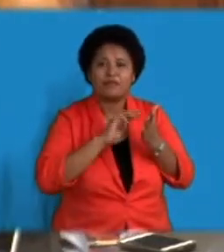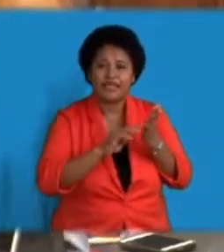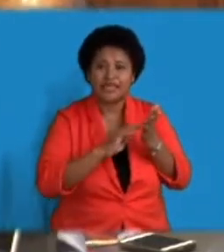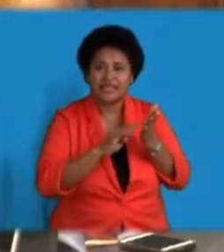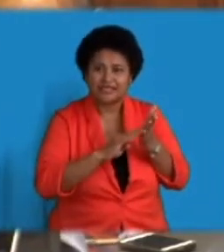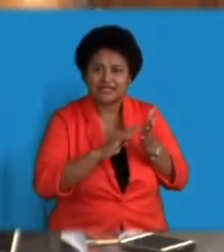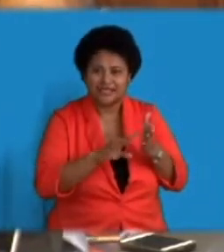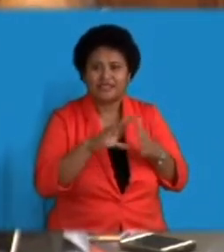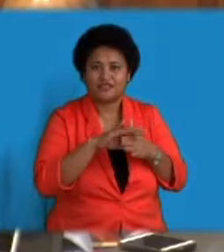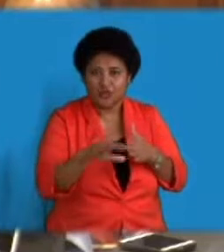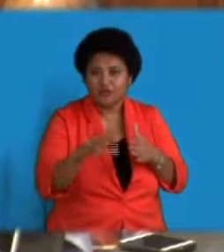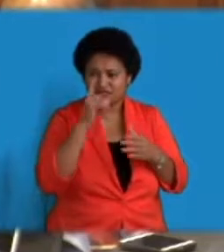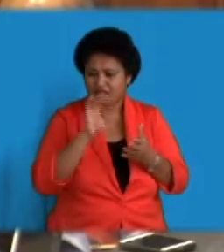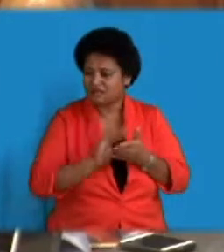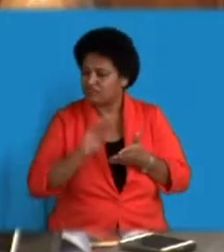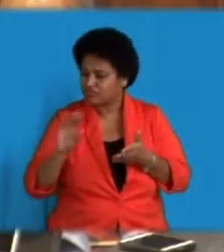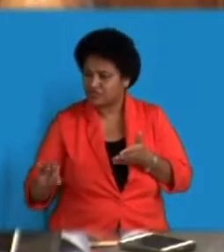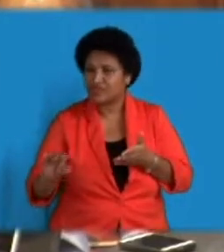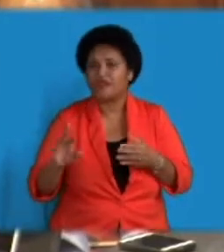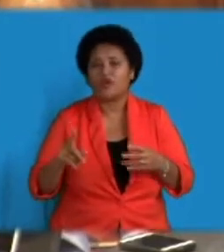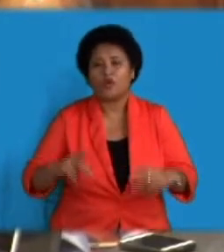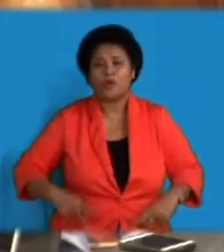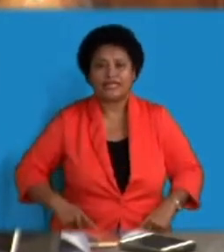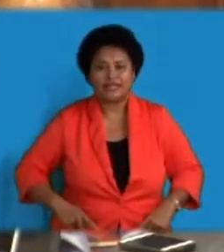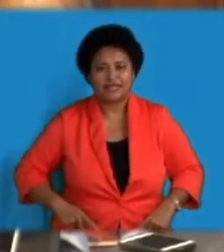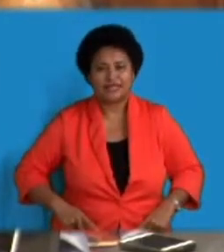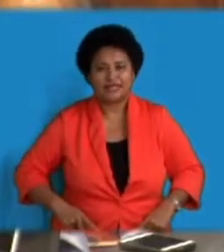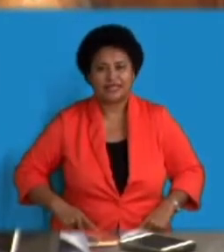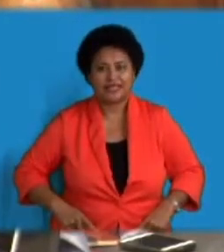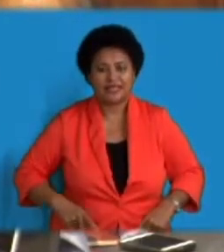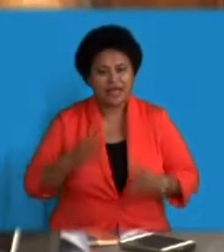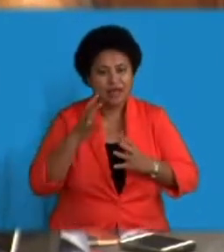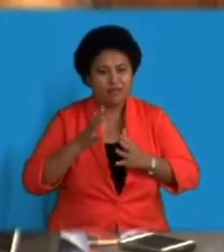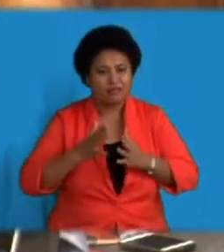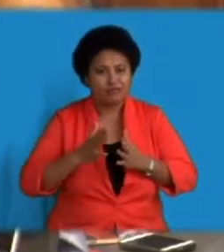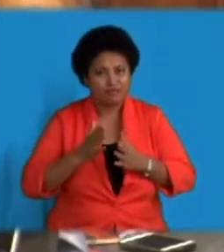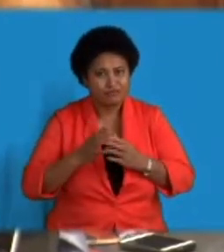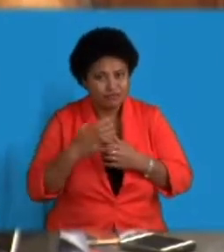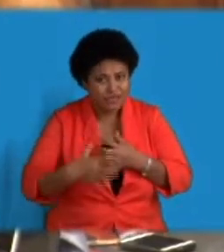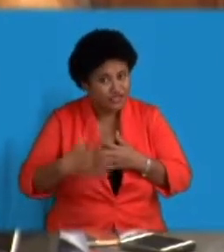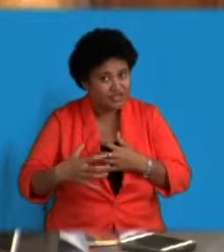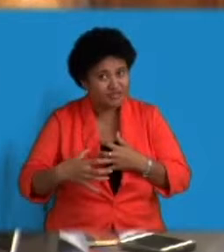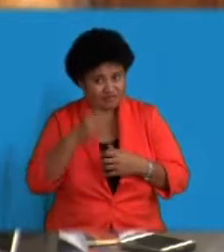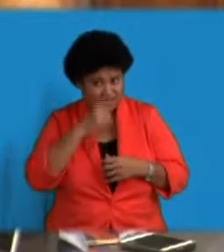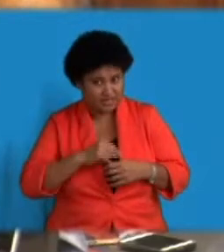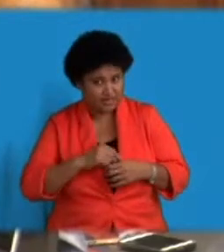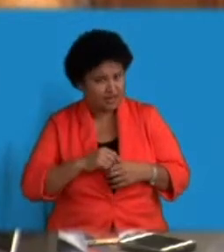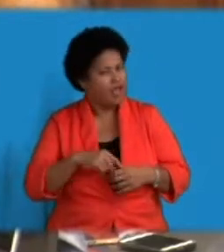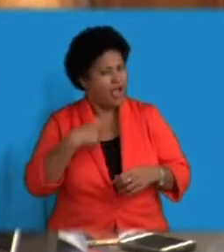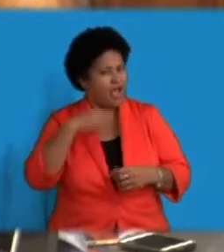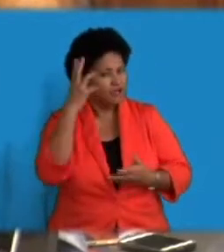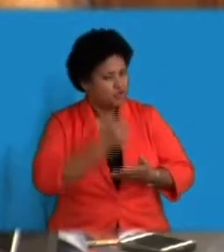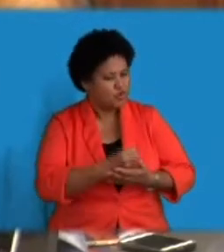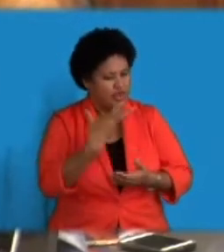focuses on the ineffective procuring system, so the money must be there. So can you confirm that you can